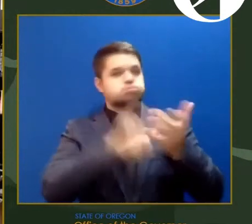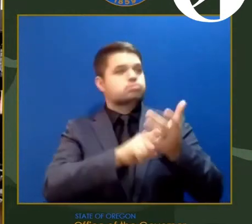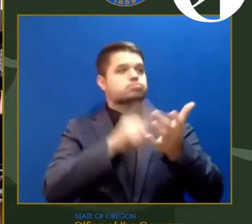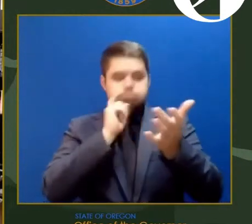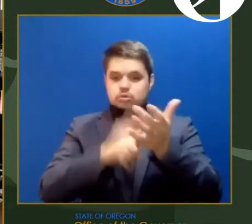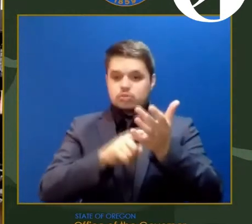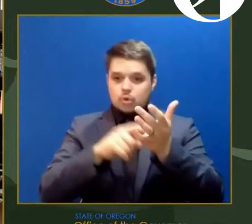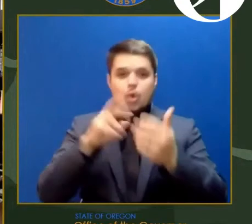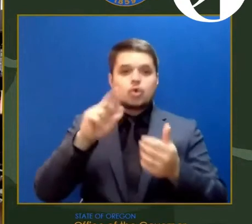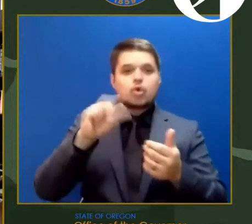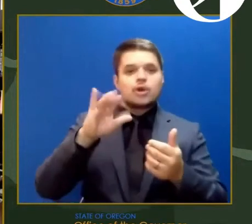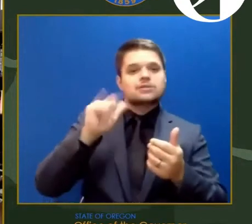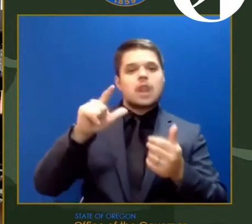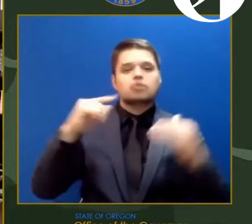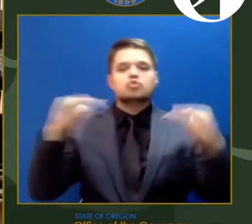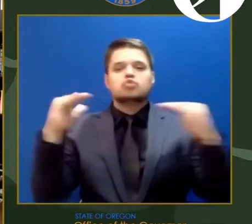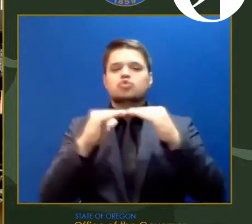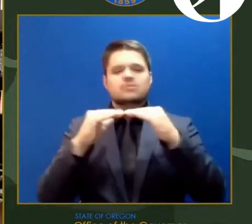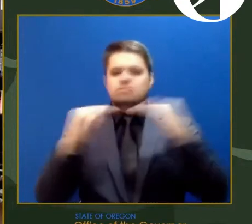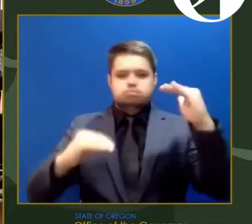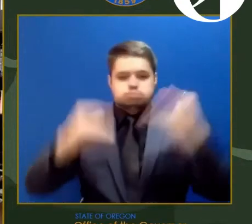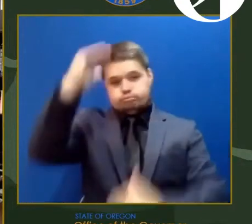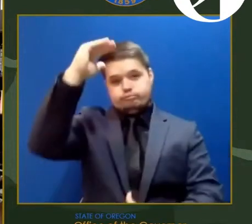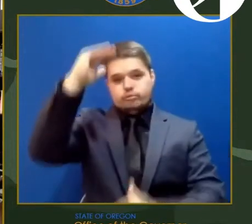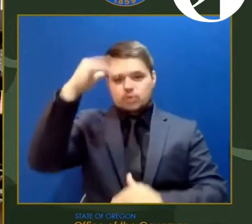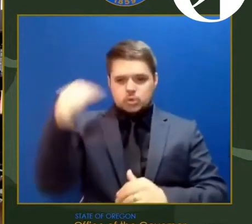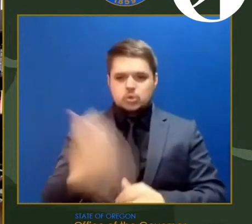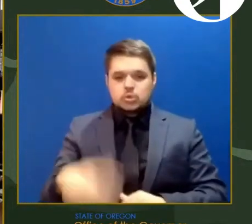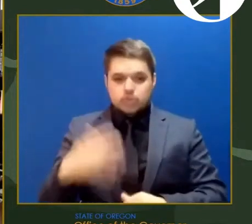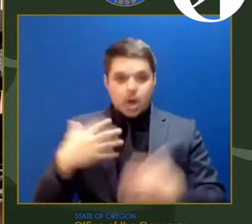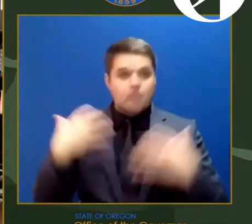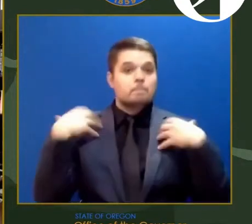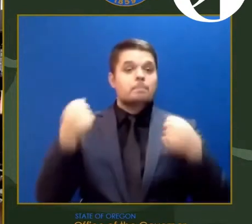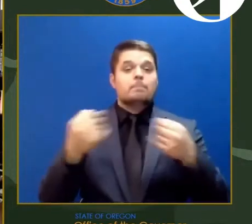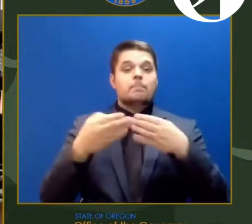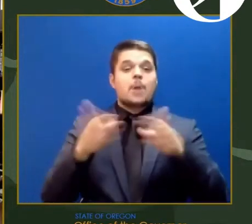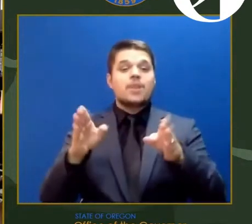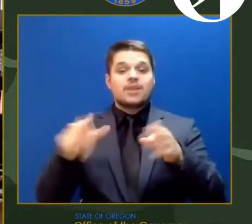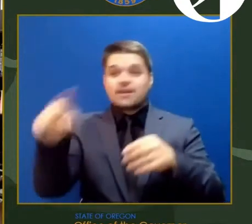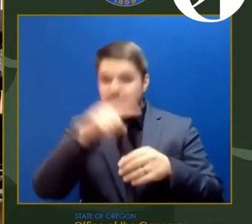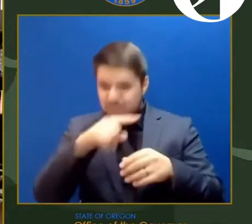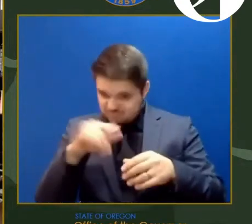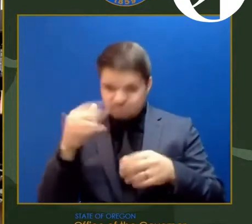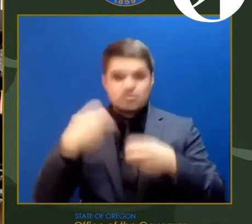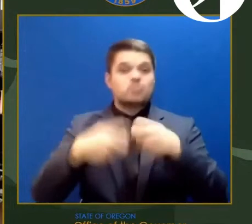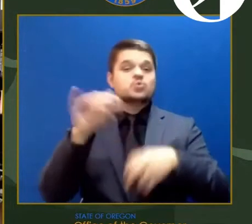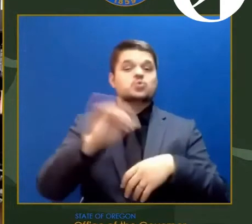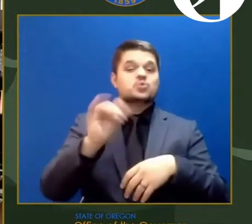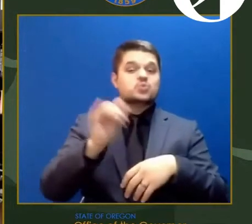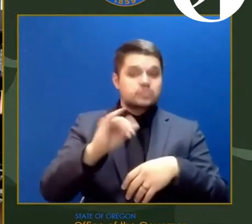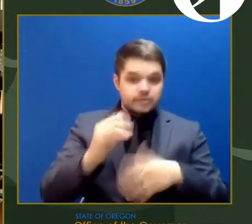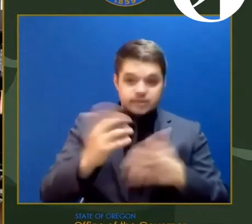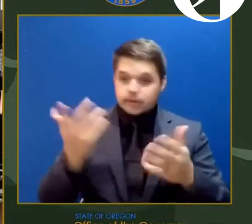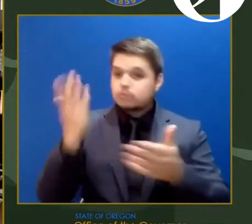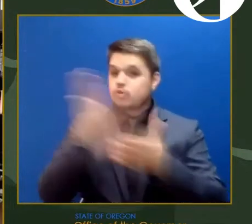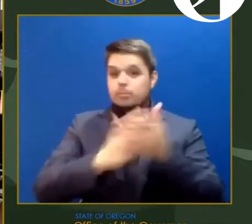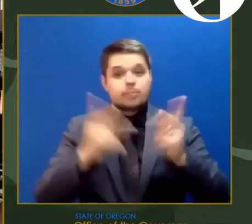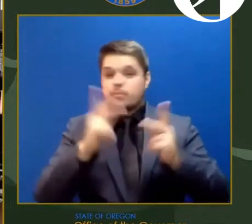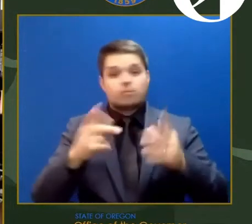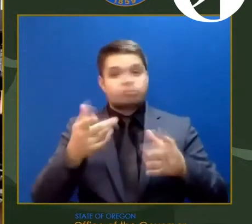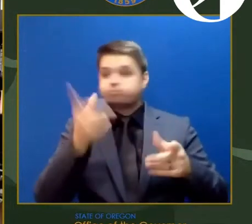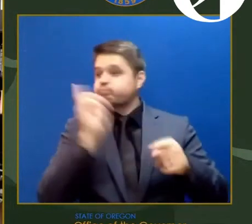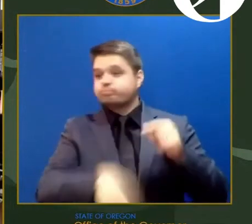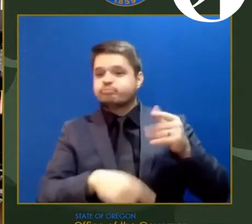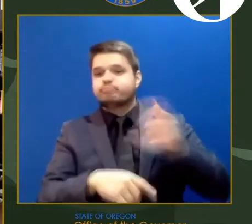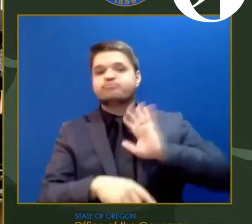safety practices. And I really believe there's a societal unwillingness to continue to accept it as something that's so ingrained that it just